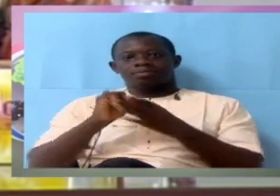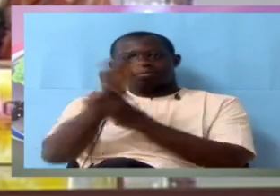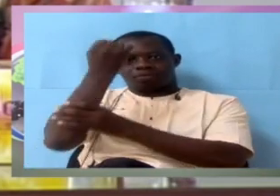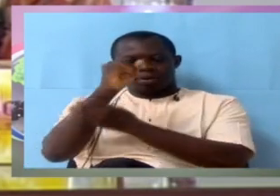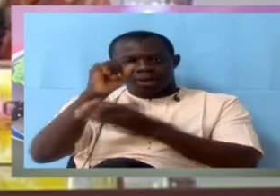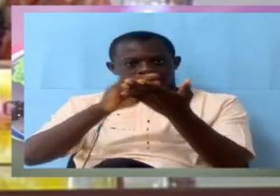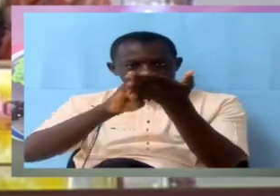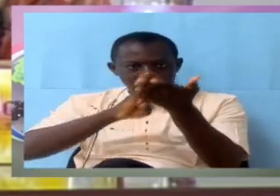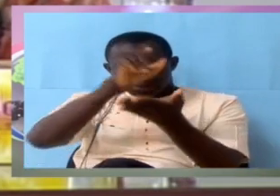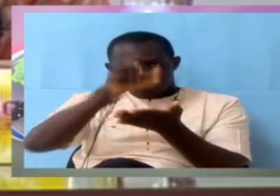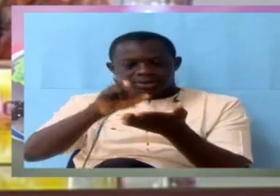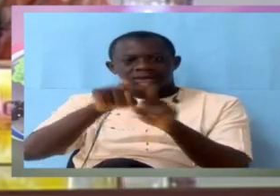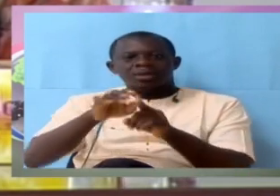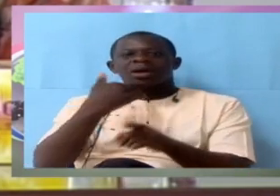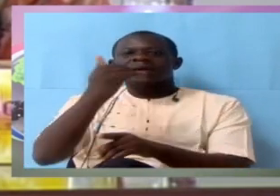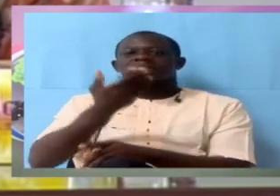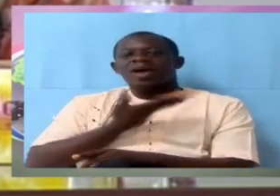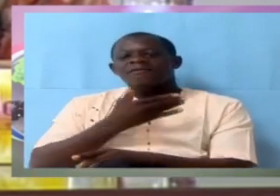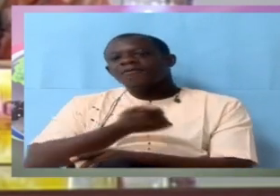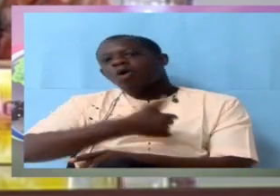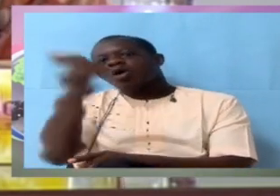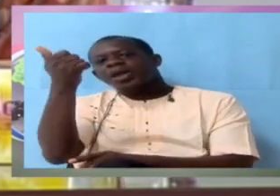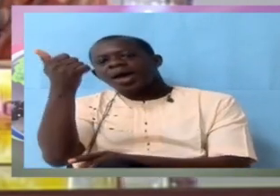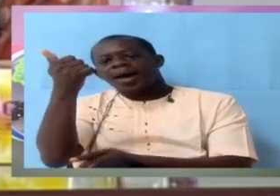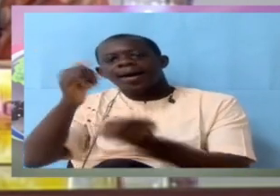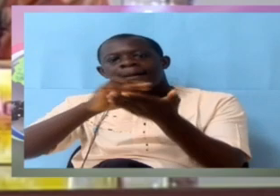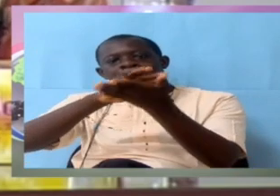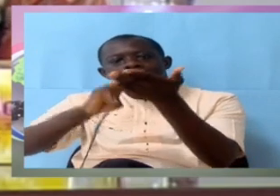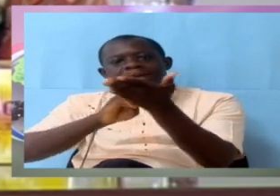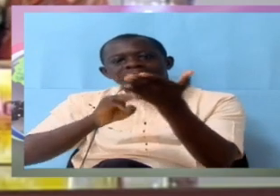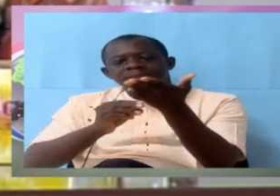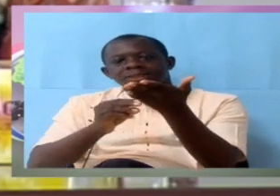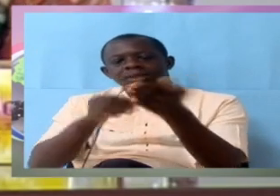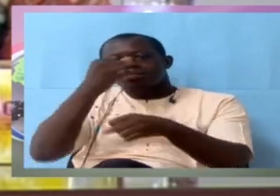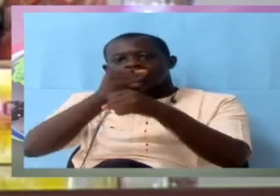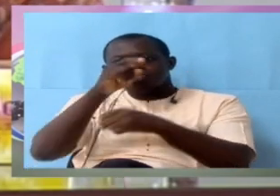were there any other medications you were made to drink during this treatment program?